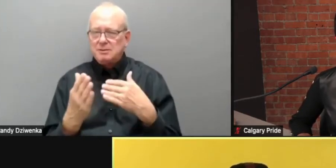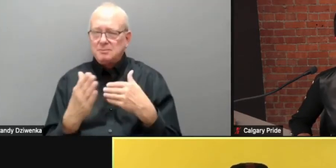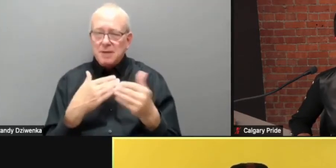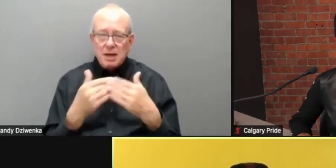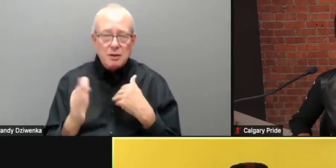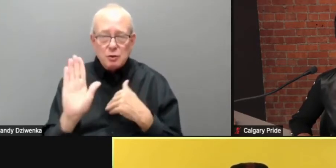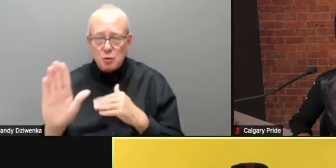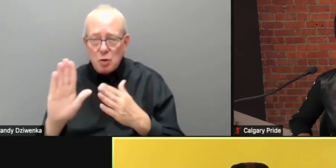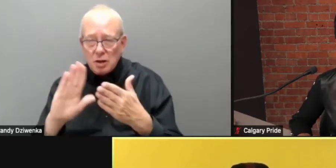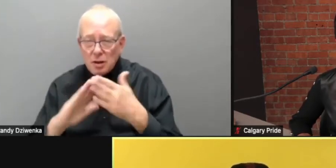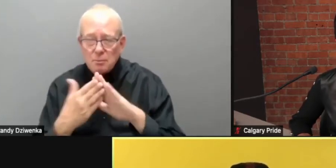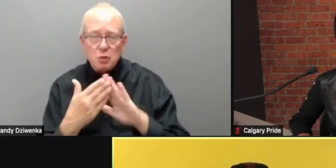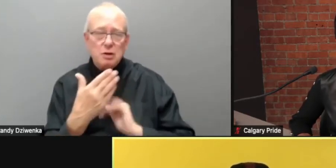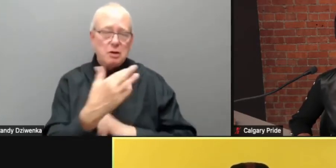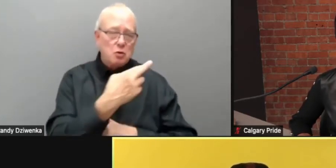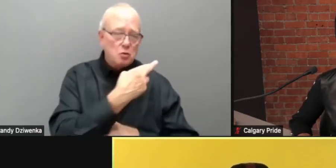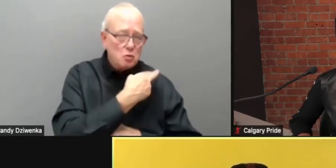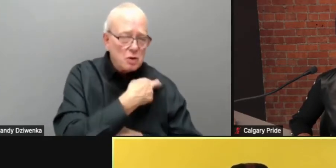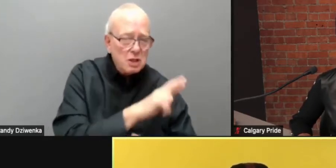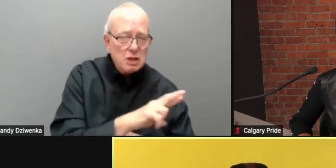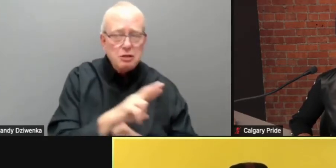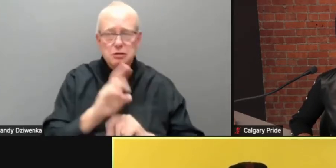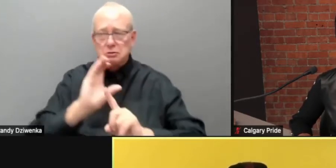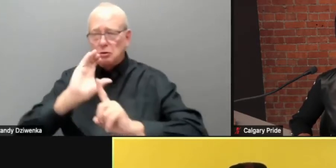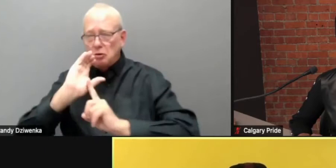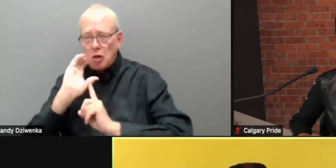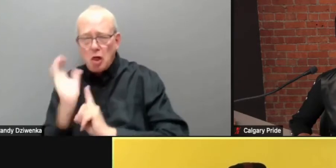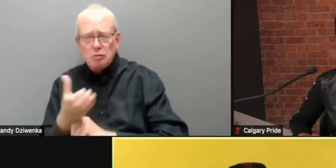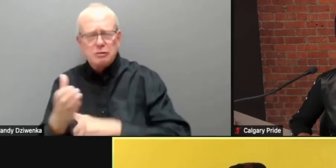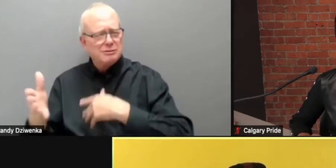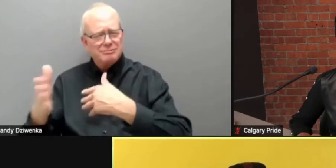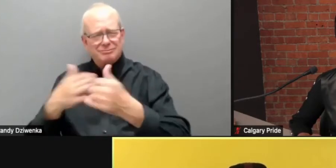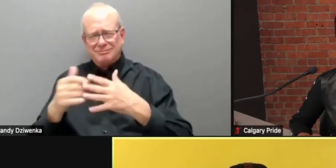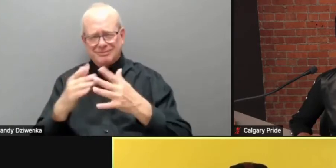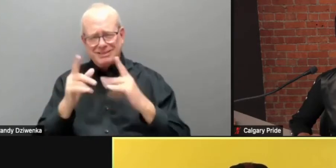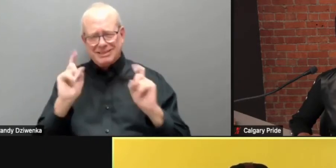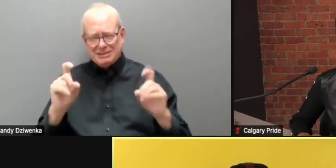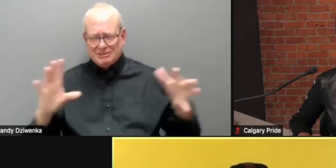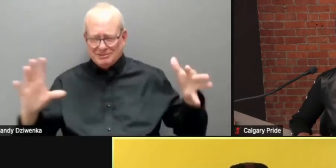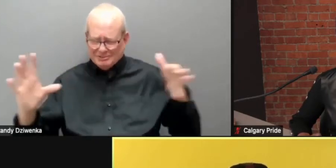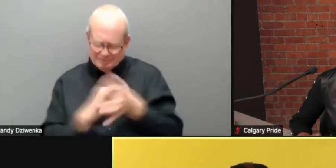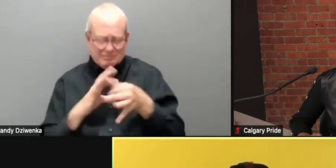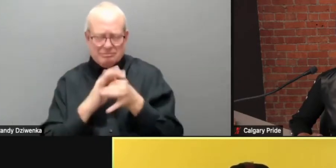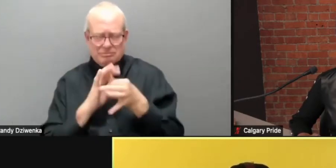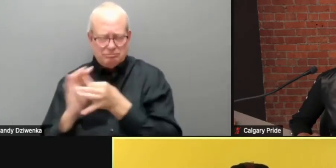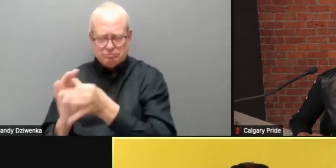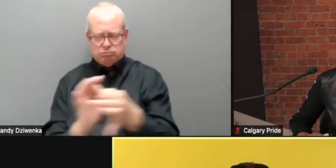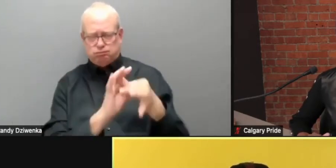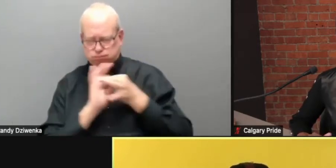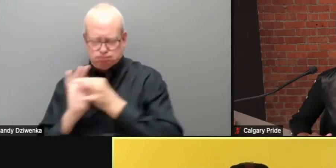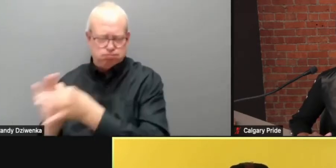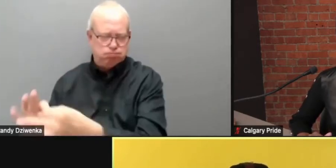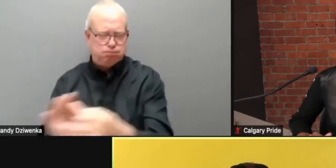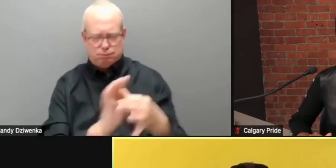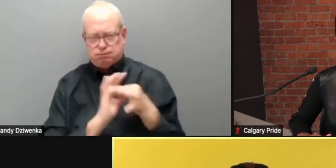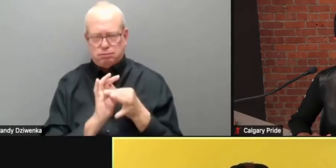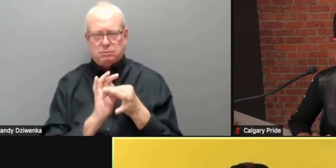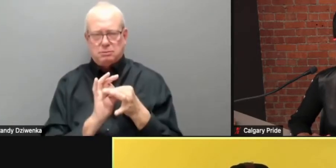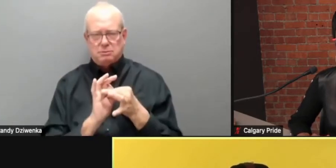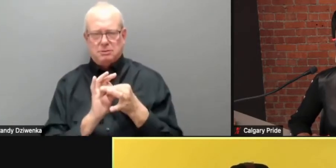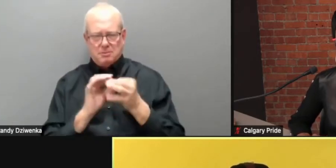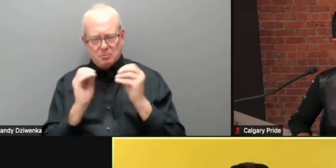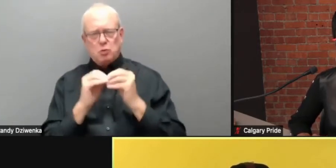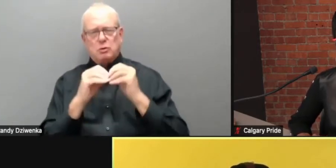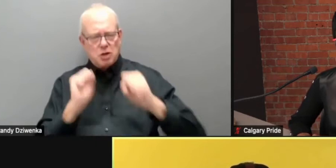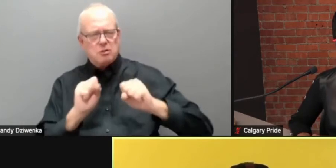come from, we all need to unite to come together and fight this issue. And when I